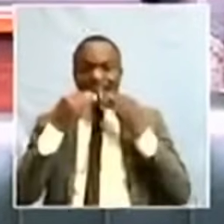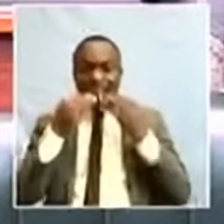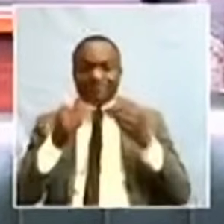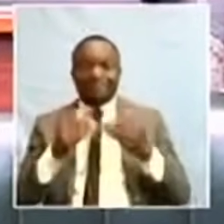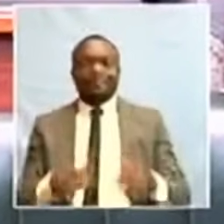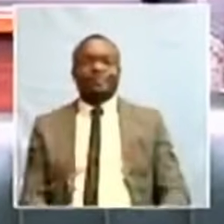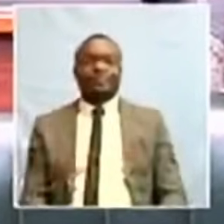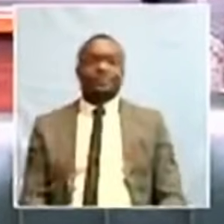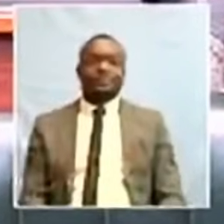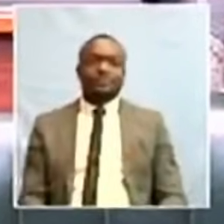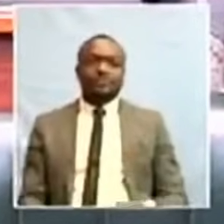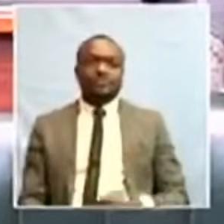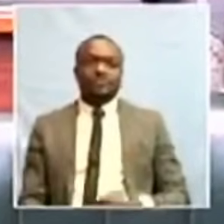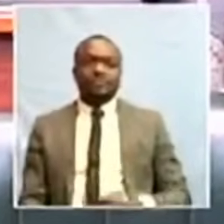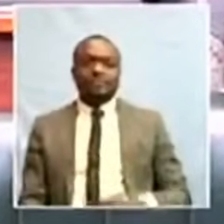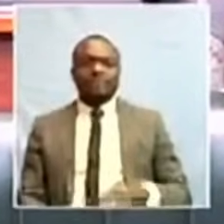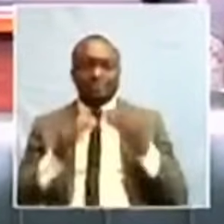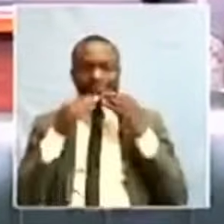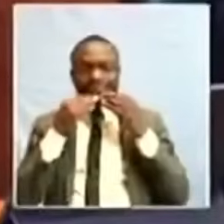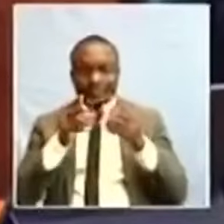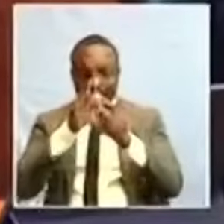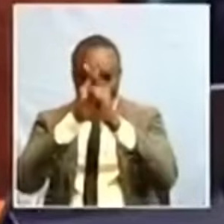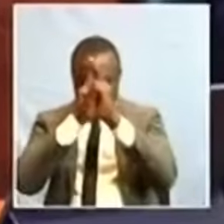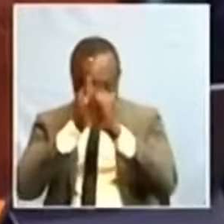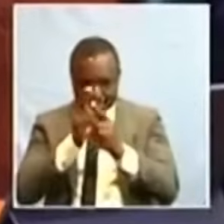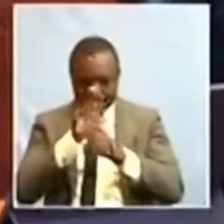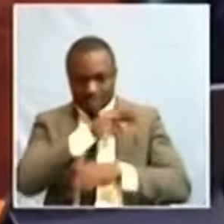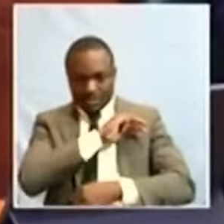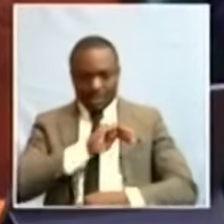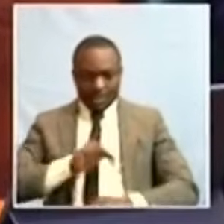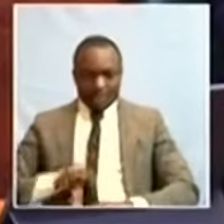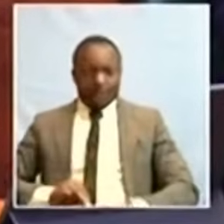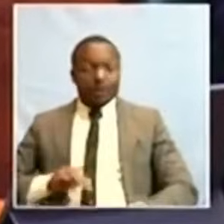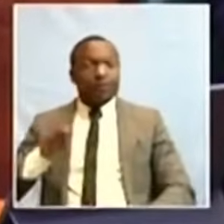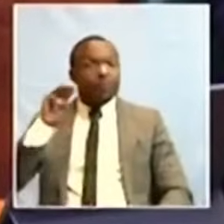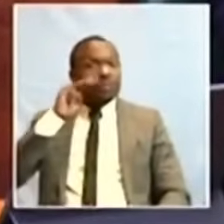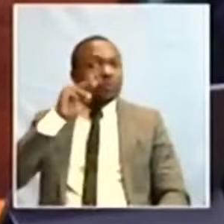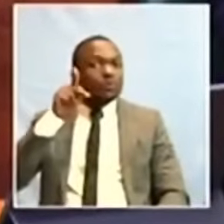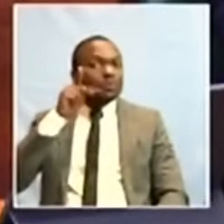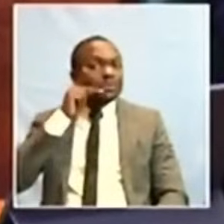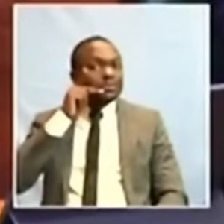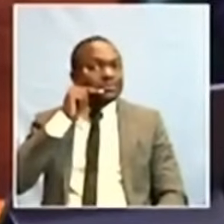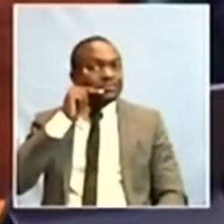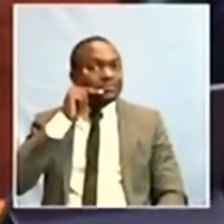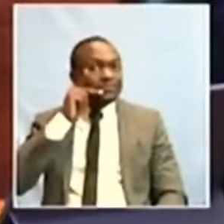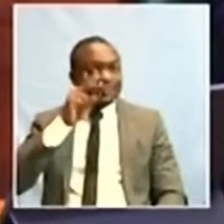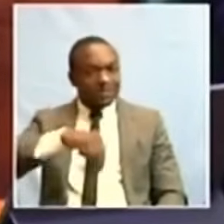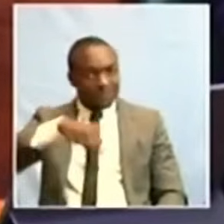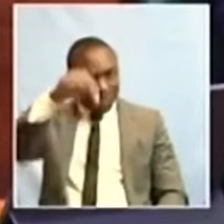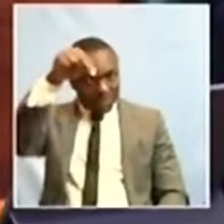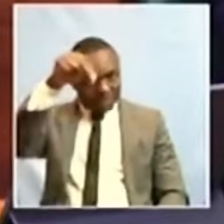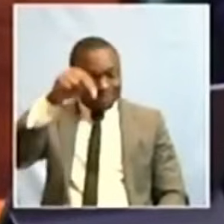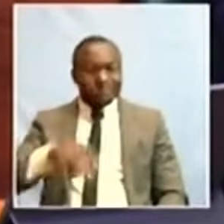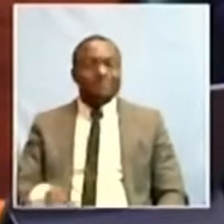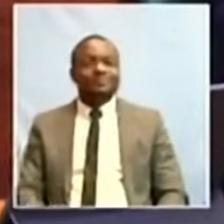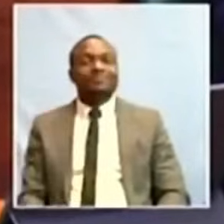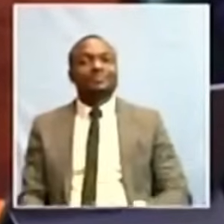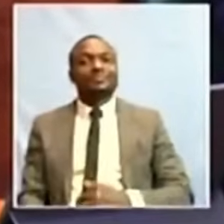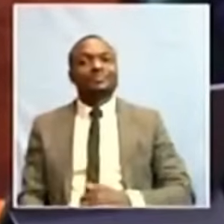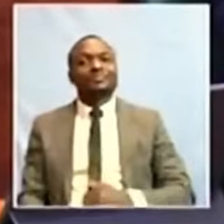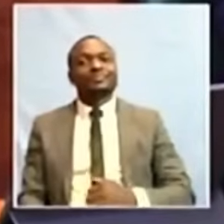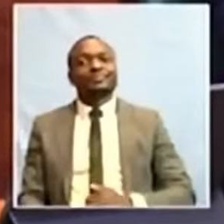you. Thank you. The Honorable Member for Mukushi North.